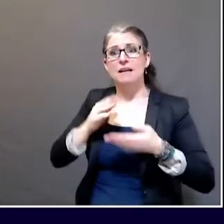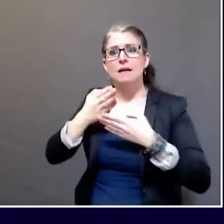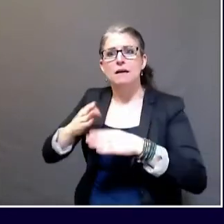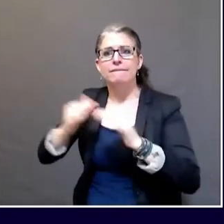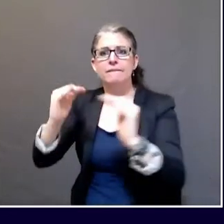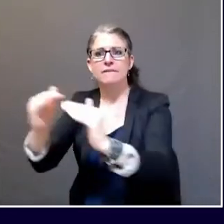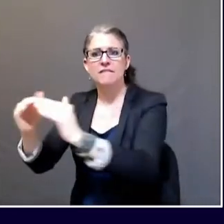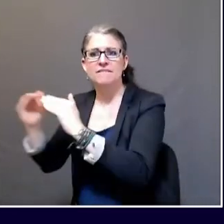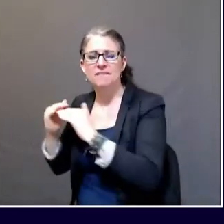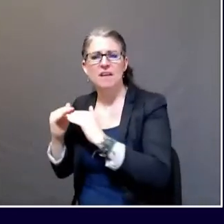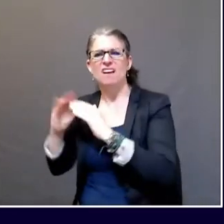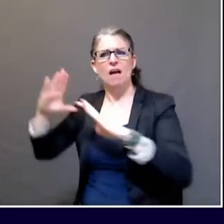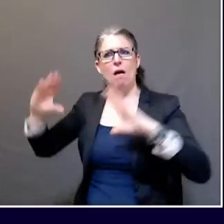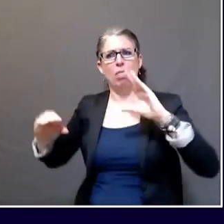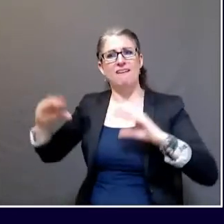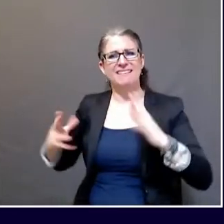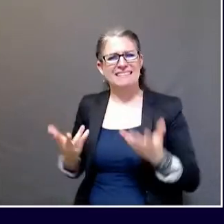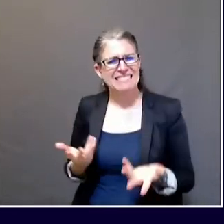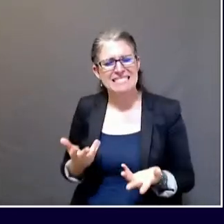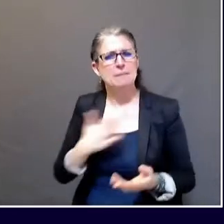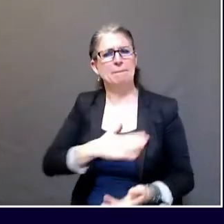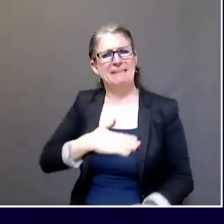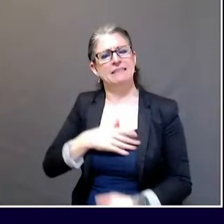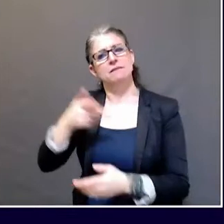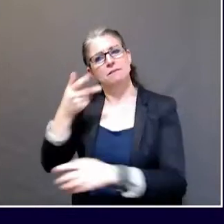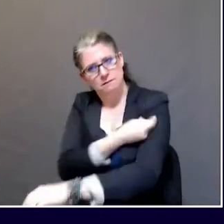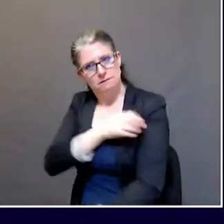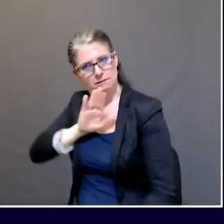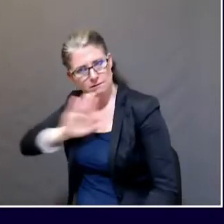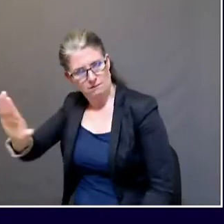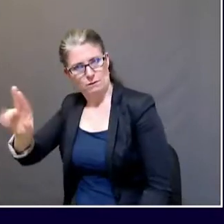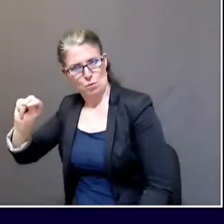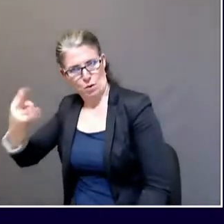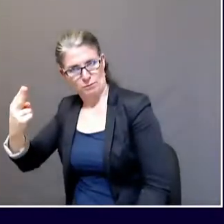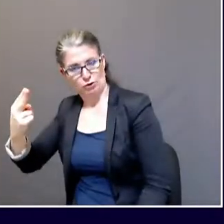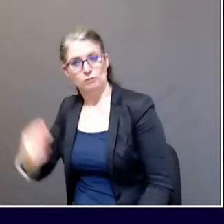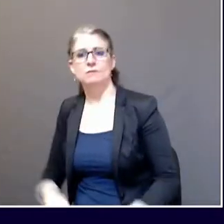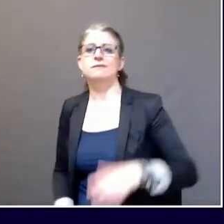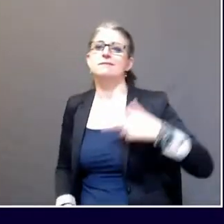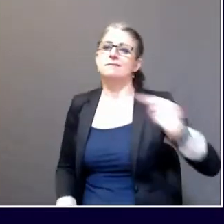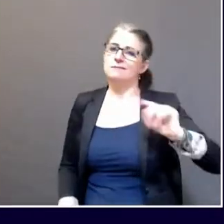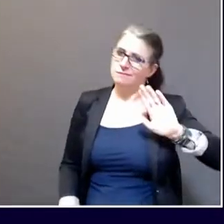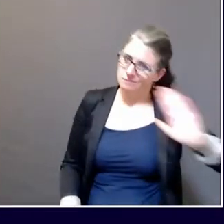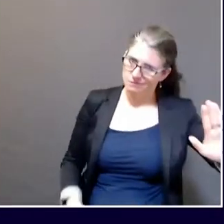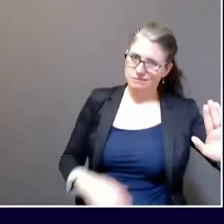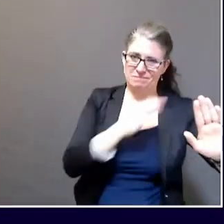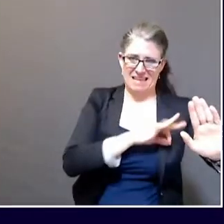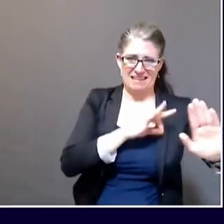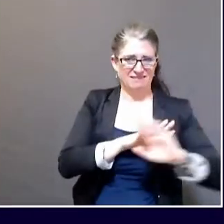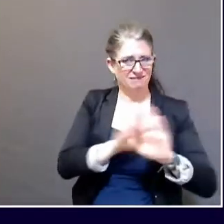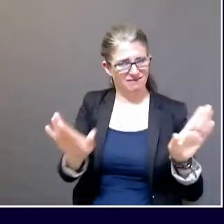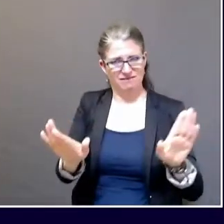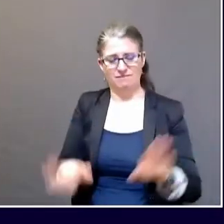Okay, thank you. I'm going to turn now to Dan at the Maine Beacon.